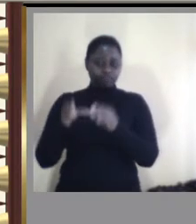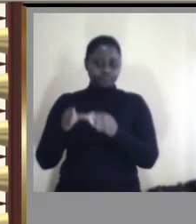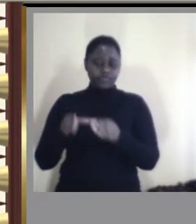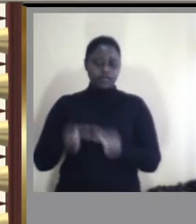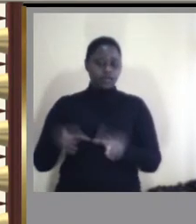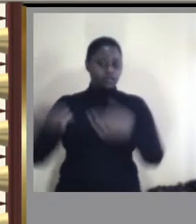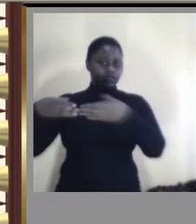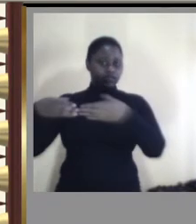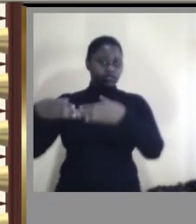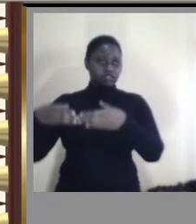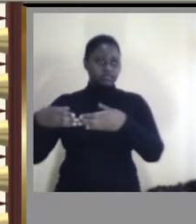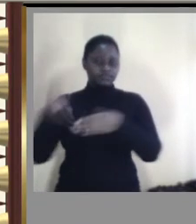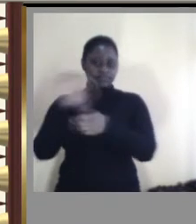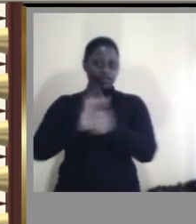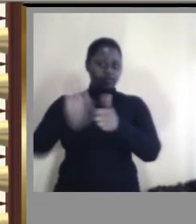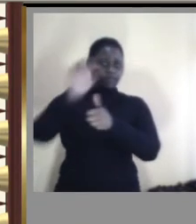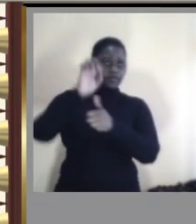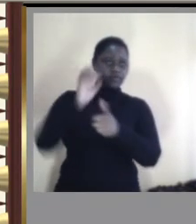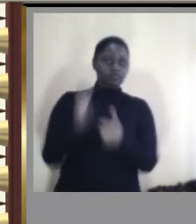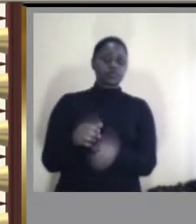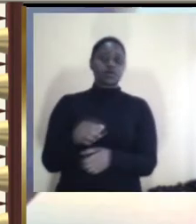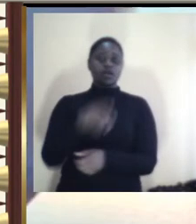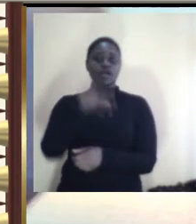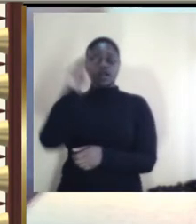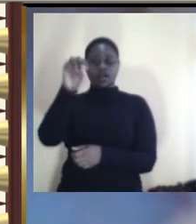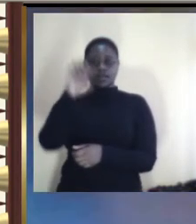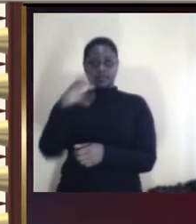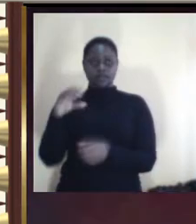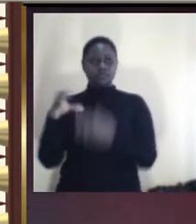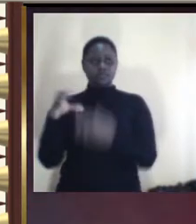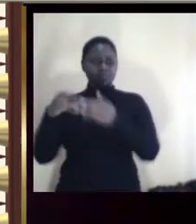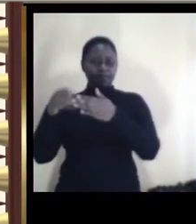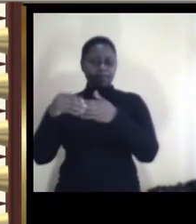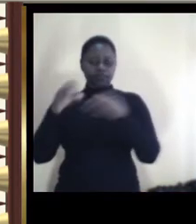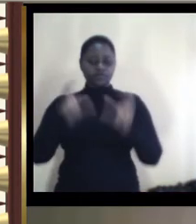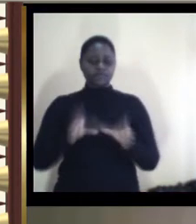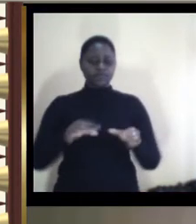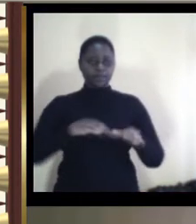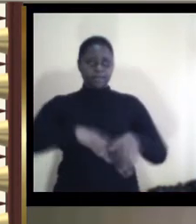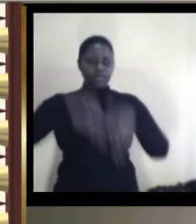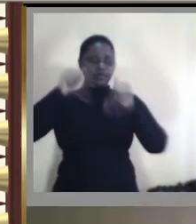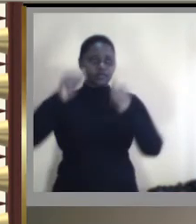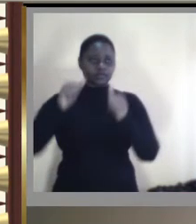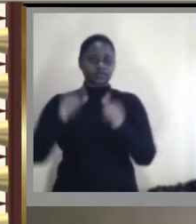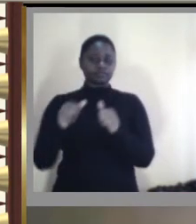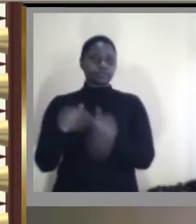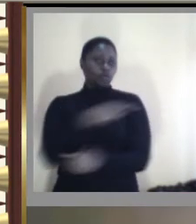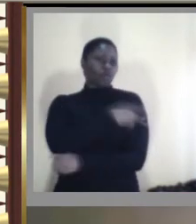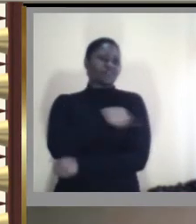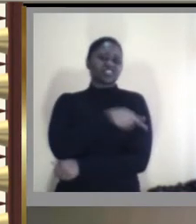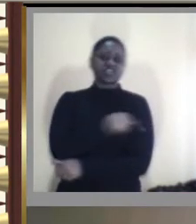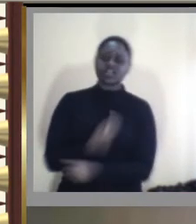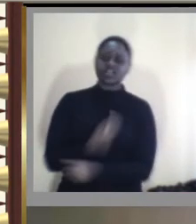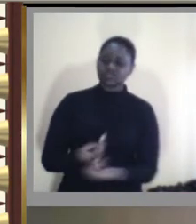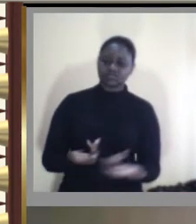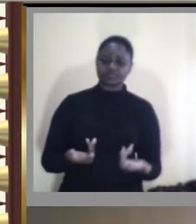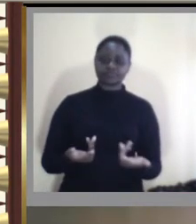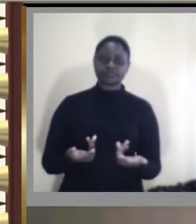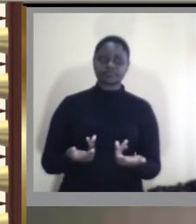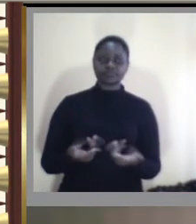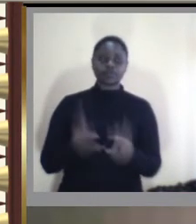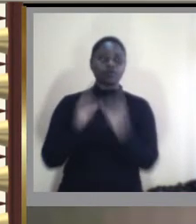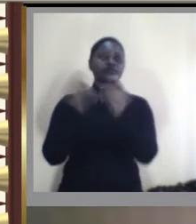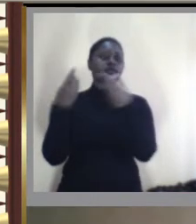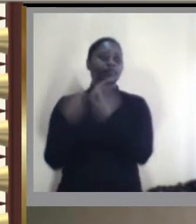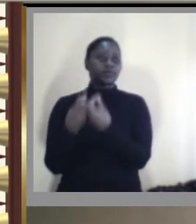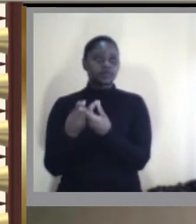Council, MEC Bo Mthole Mloyi, members of the legislature, officials of the